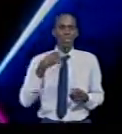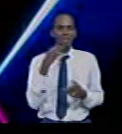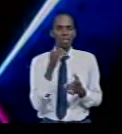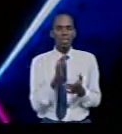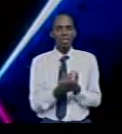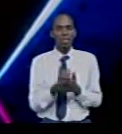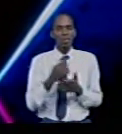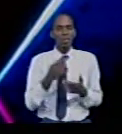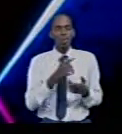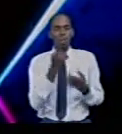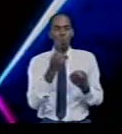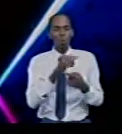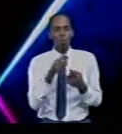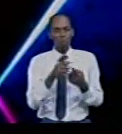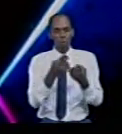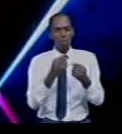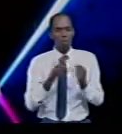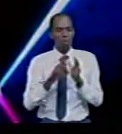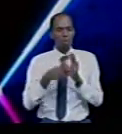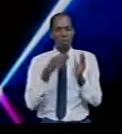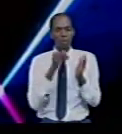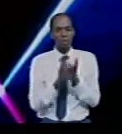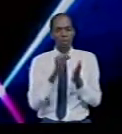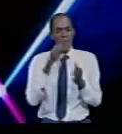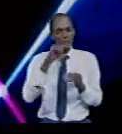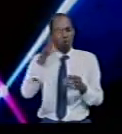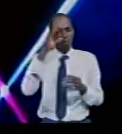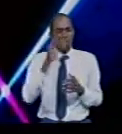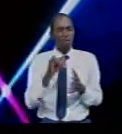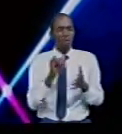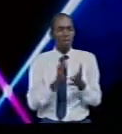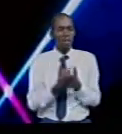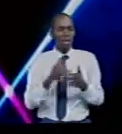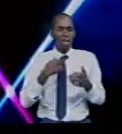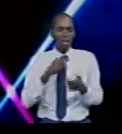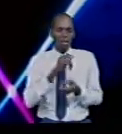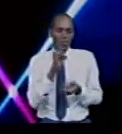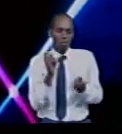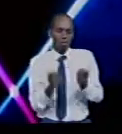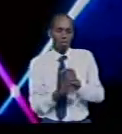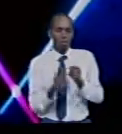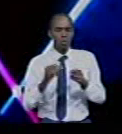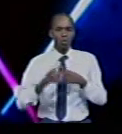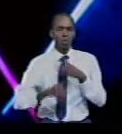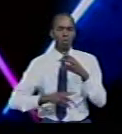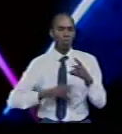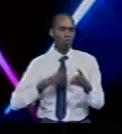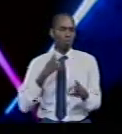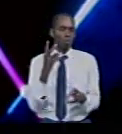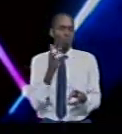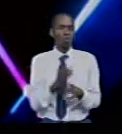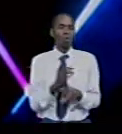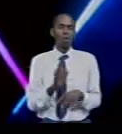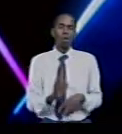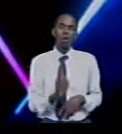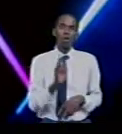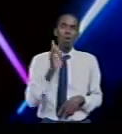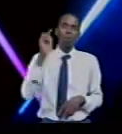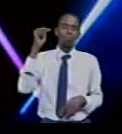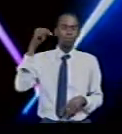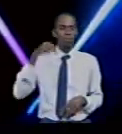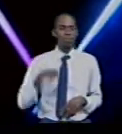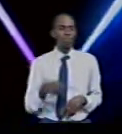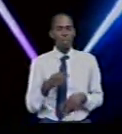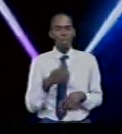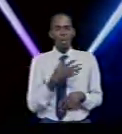the world upside down are come thither also. So the Jews took counsel to kill him.